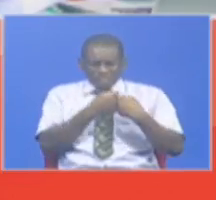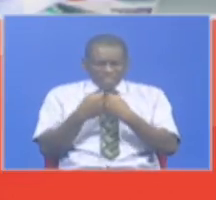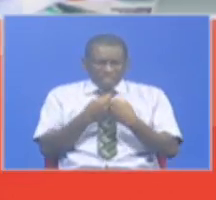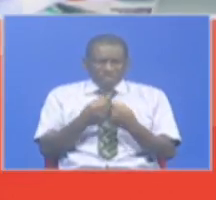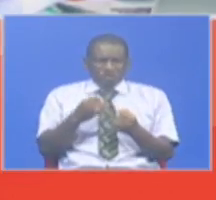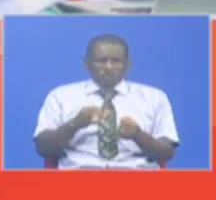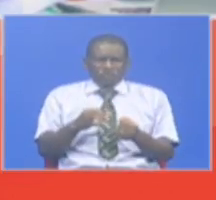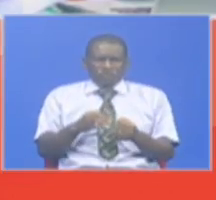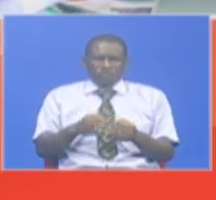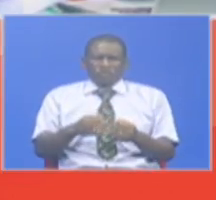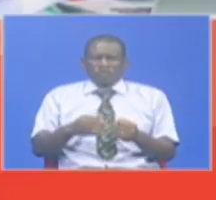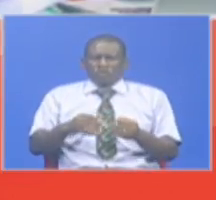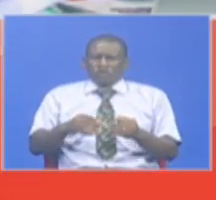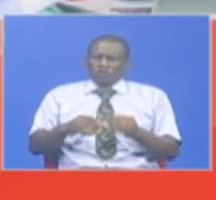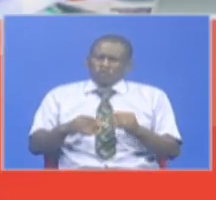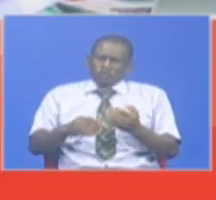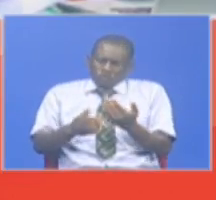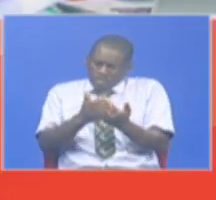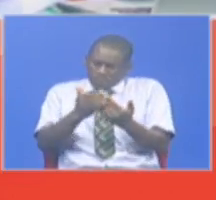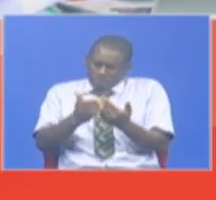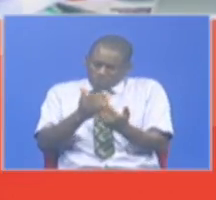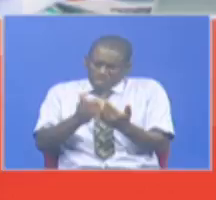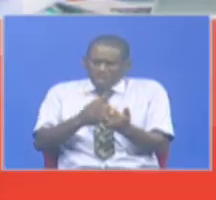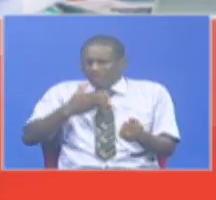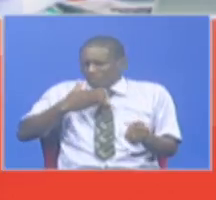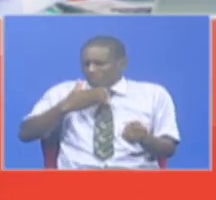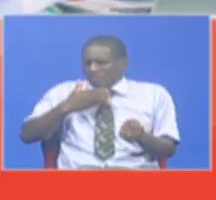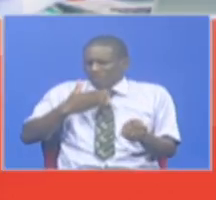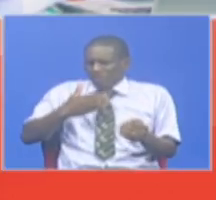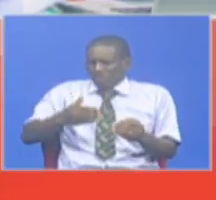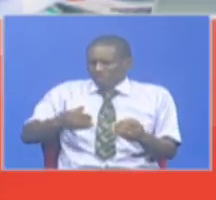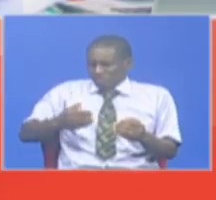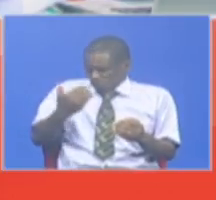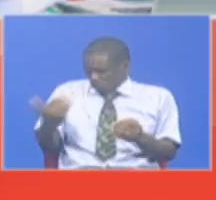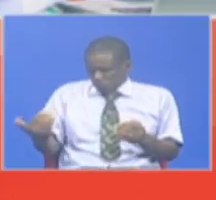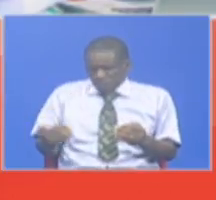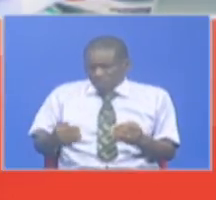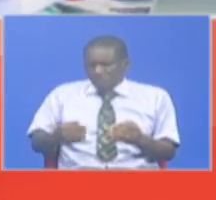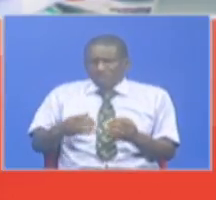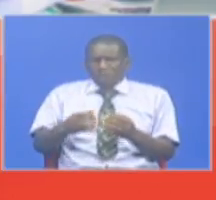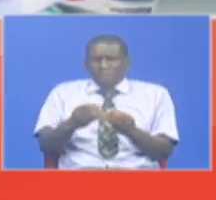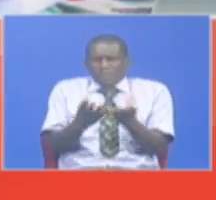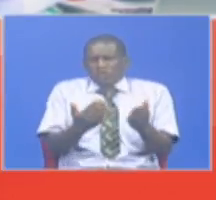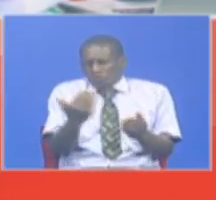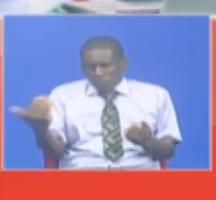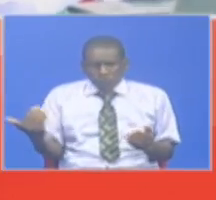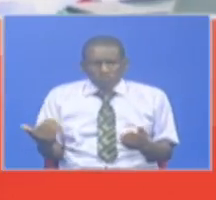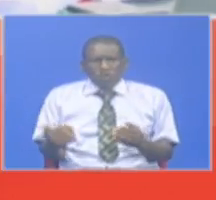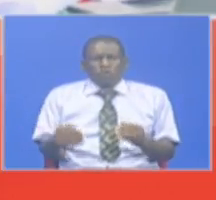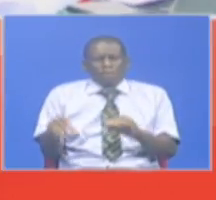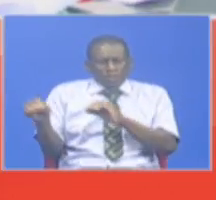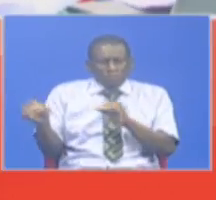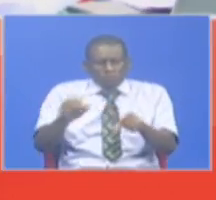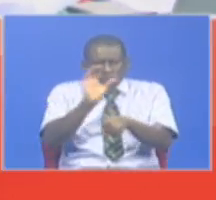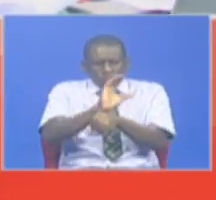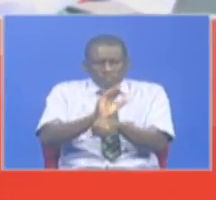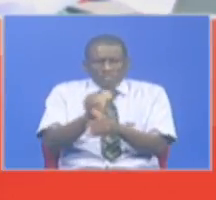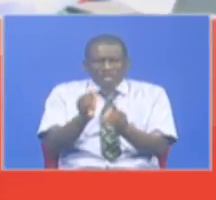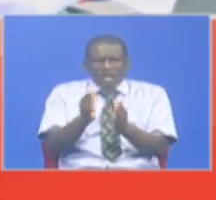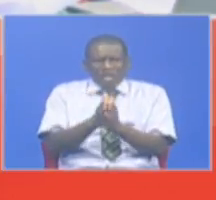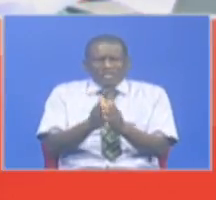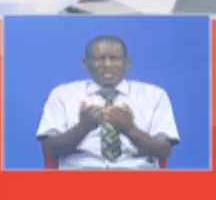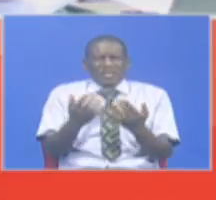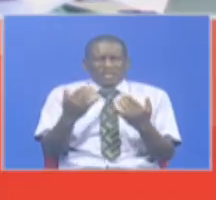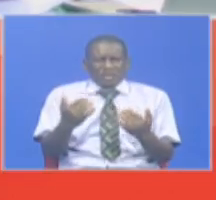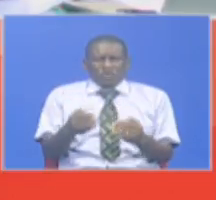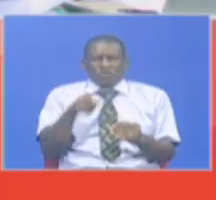conscious parenting, of which you people are not prepared for it. That's why you can hear most of the children also are being taken to church and churches as it is right now. You